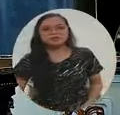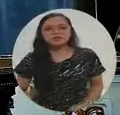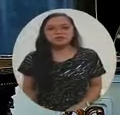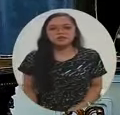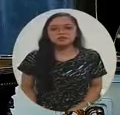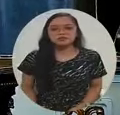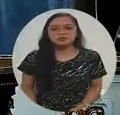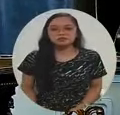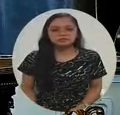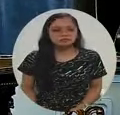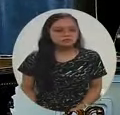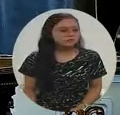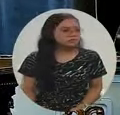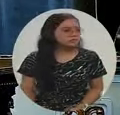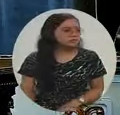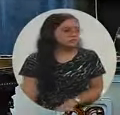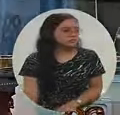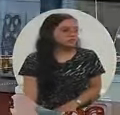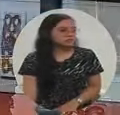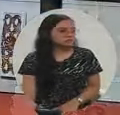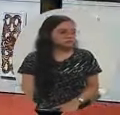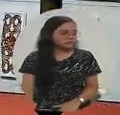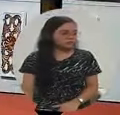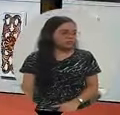Heath, Edward, David Emmett,